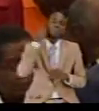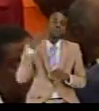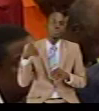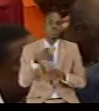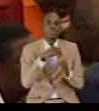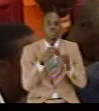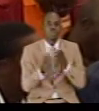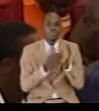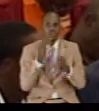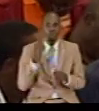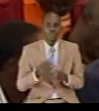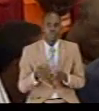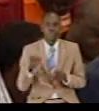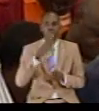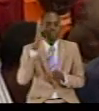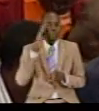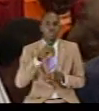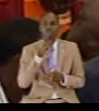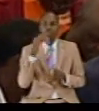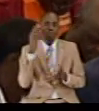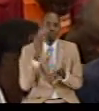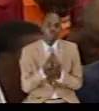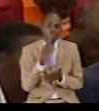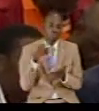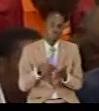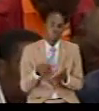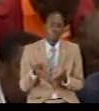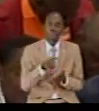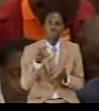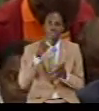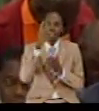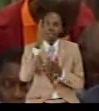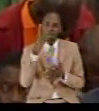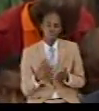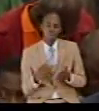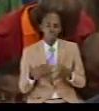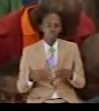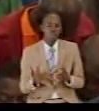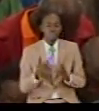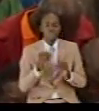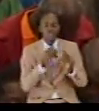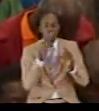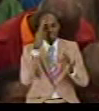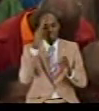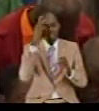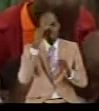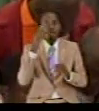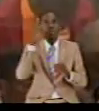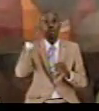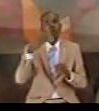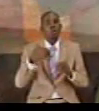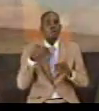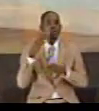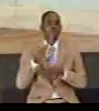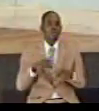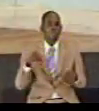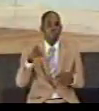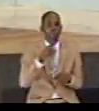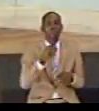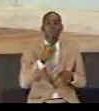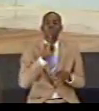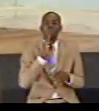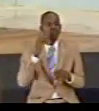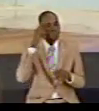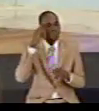not stop this journey halfway. The reason God has called you is going to fulfill in